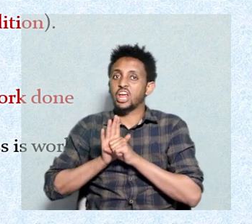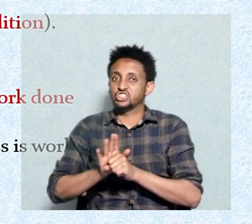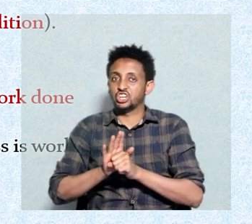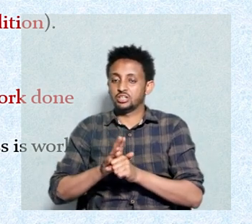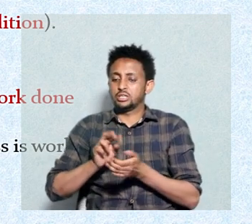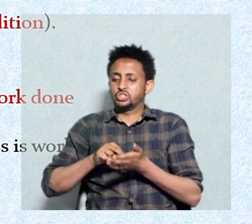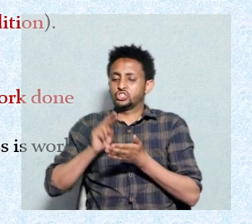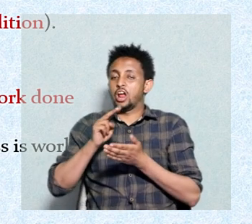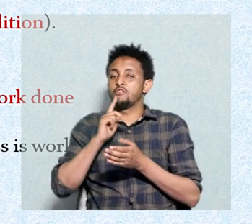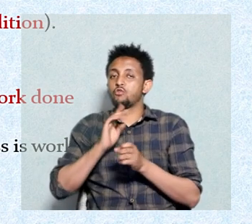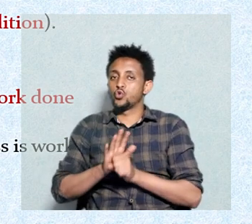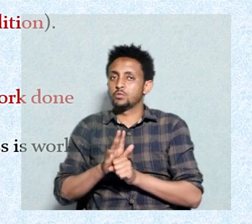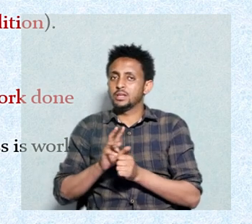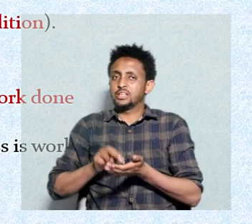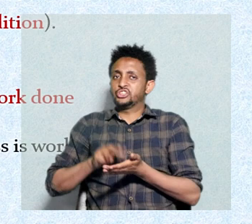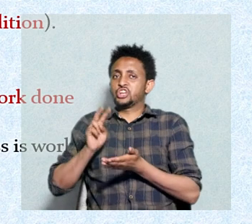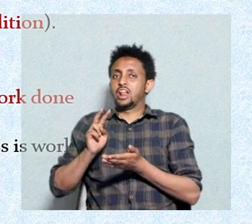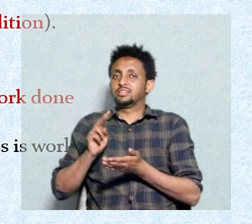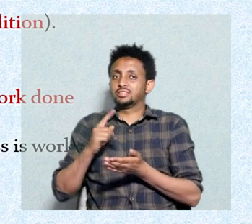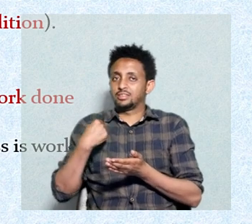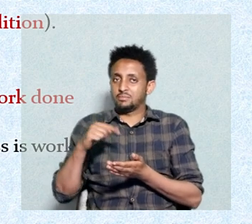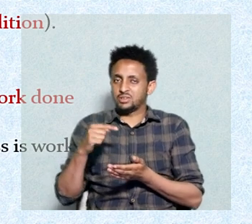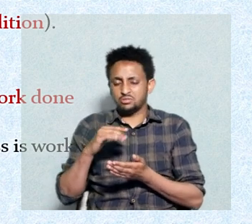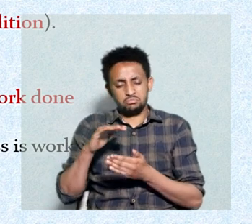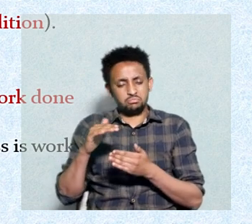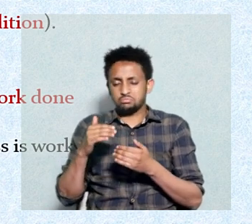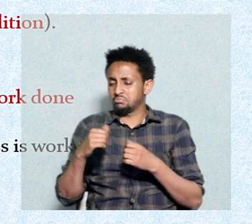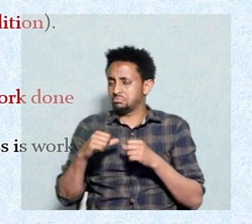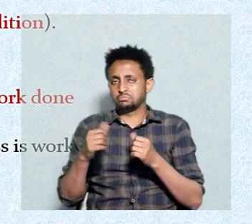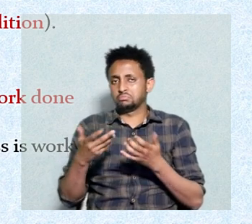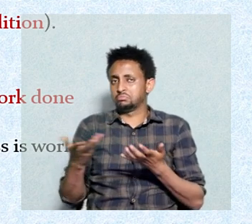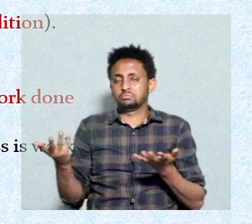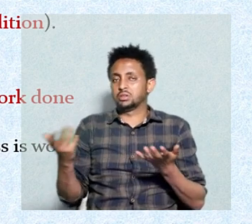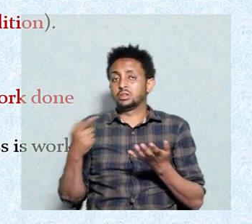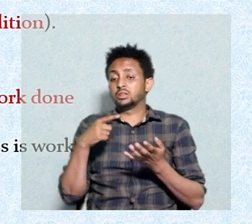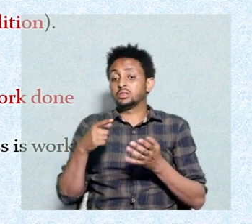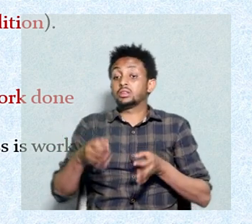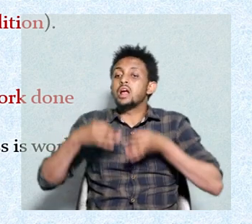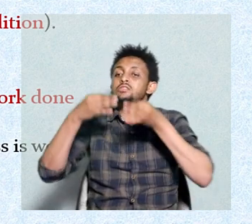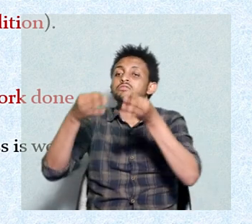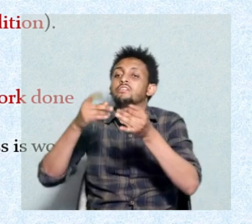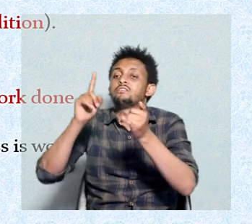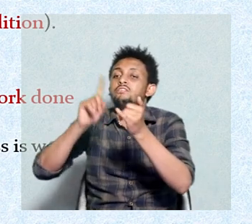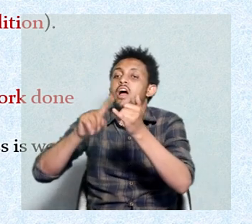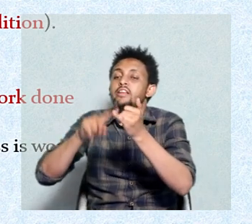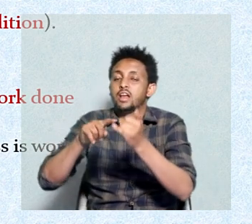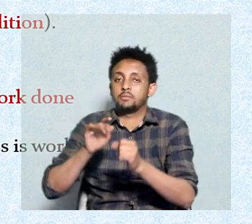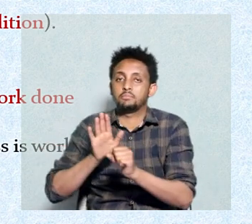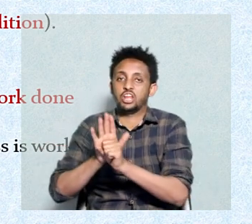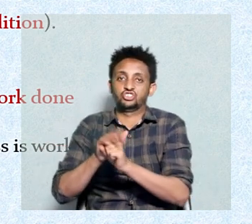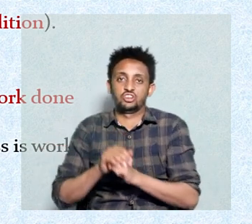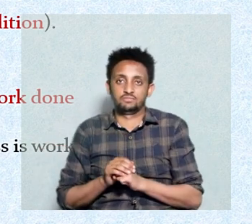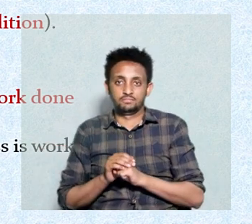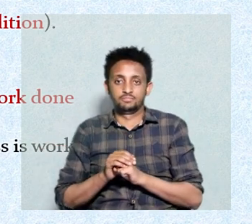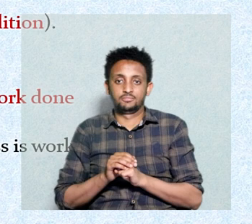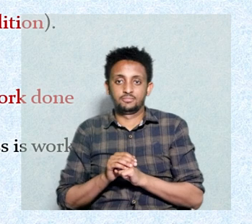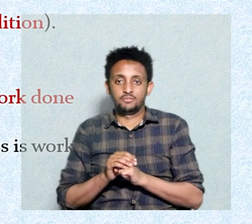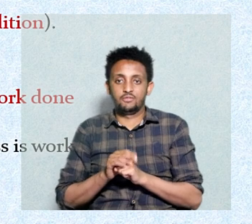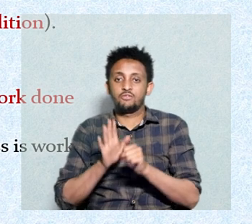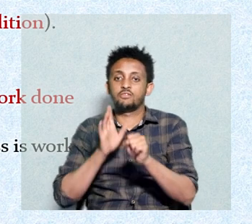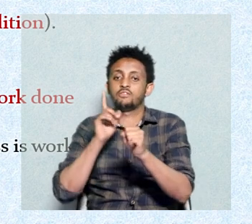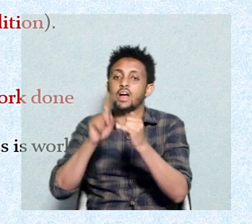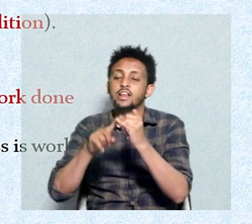initial volume, initial temperature, and so on. So that it transferred to the final pressure, to the final